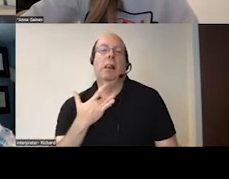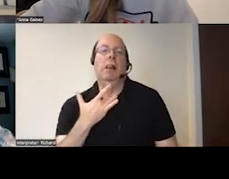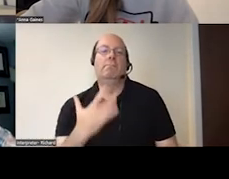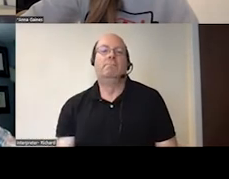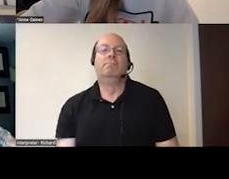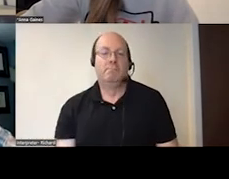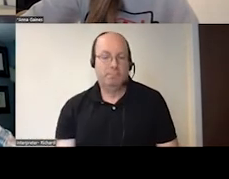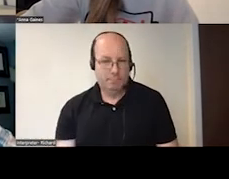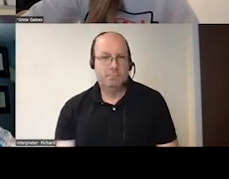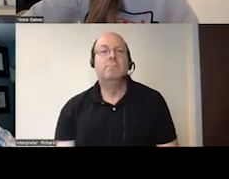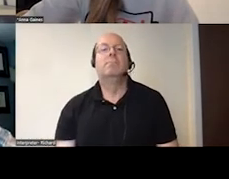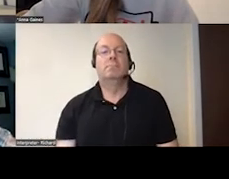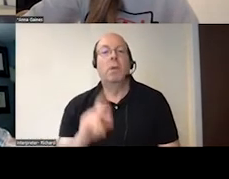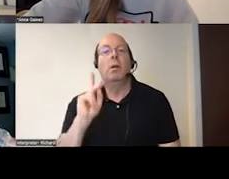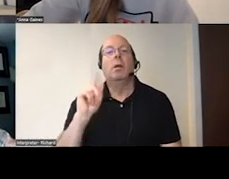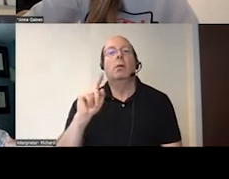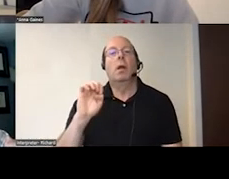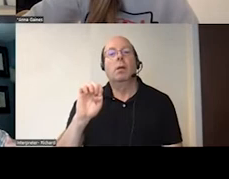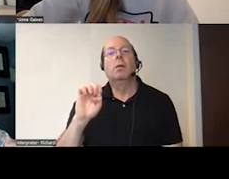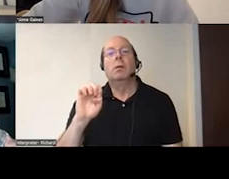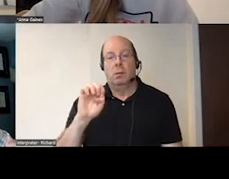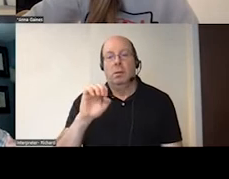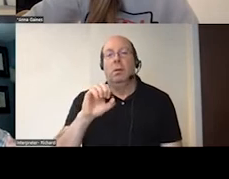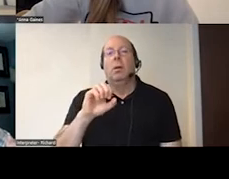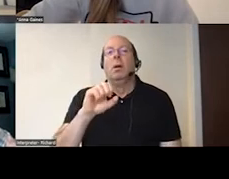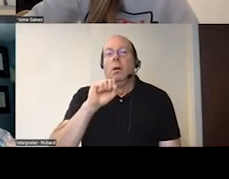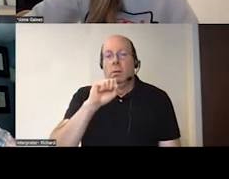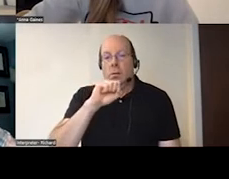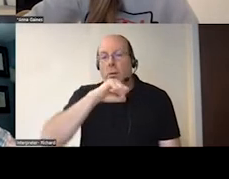Right. Well, I think that, you know, some of the experiences